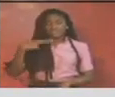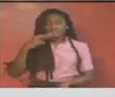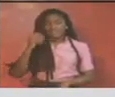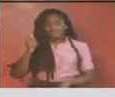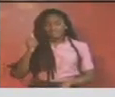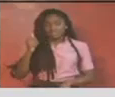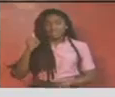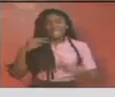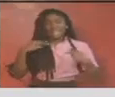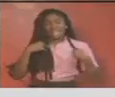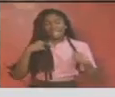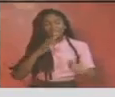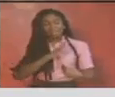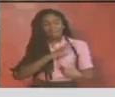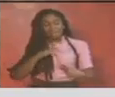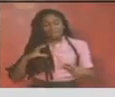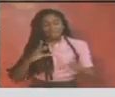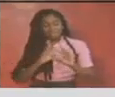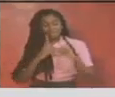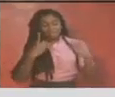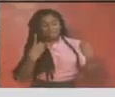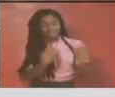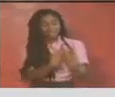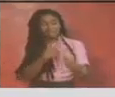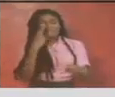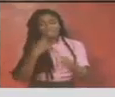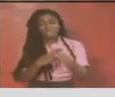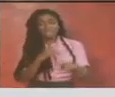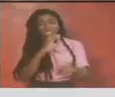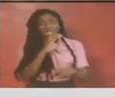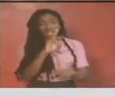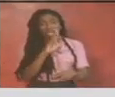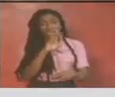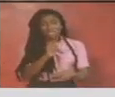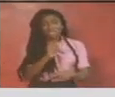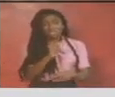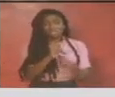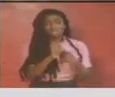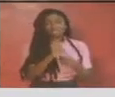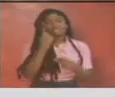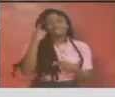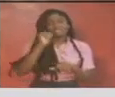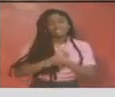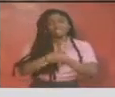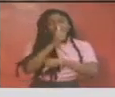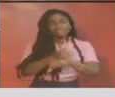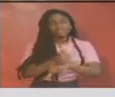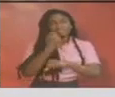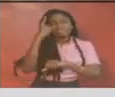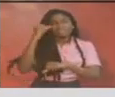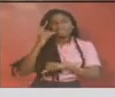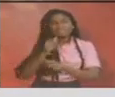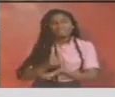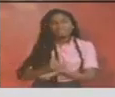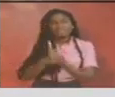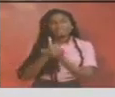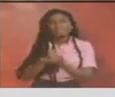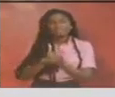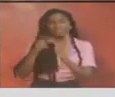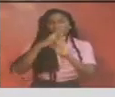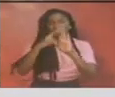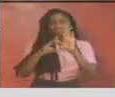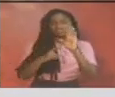the Caribbean Regulatory System. And this unit was set up to assist member states with pharmaceutical